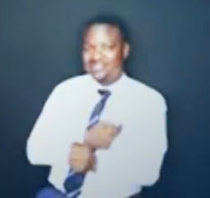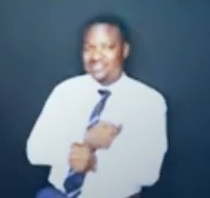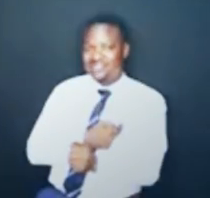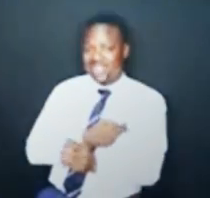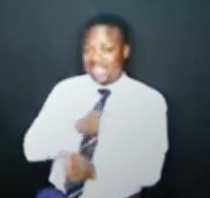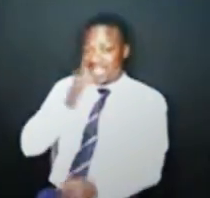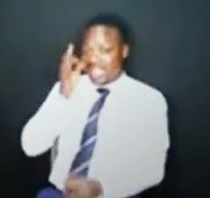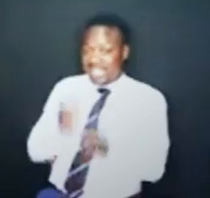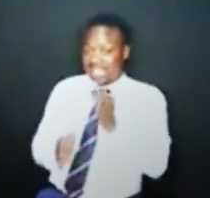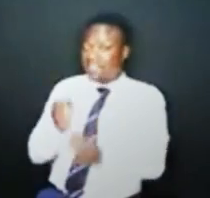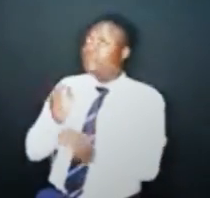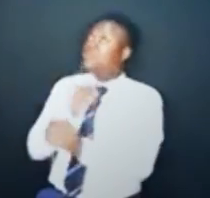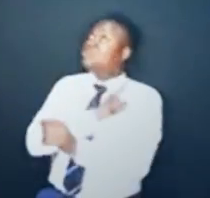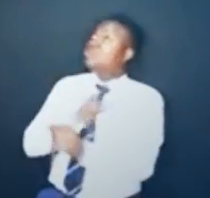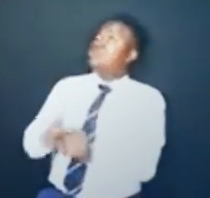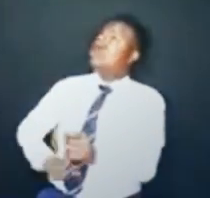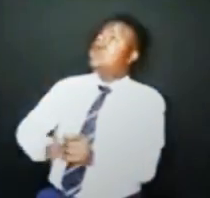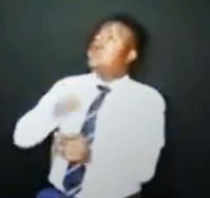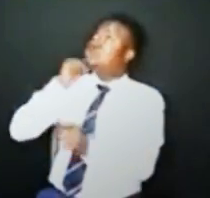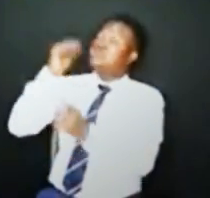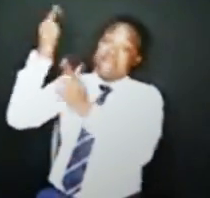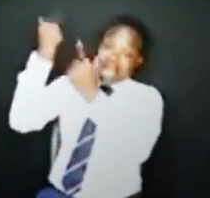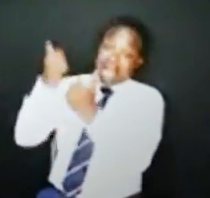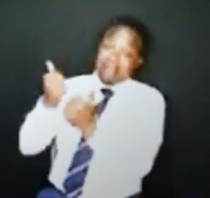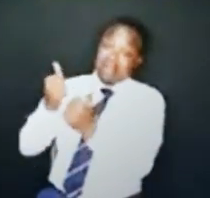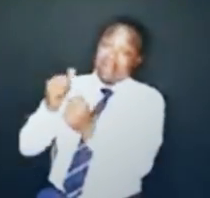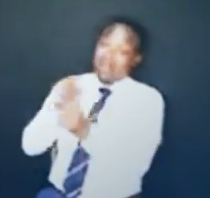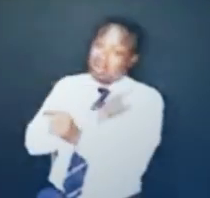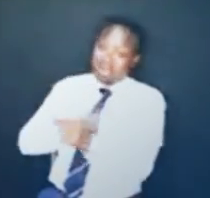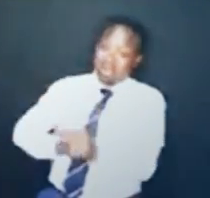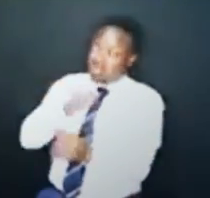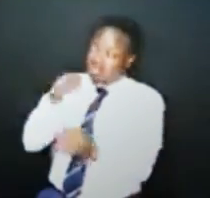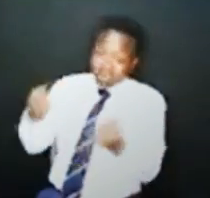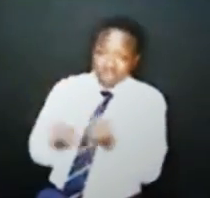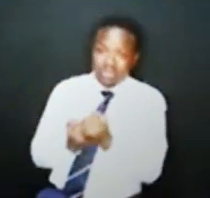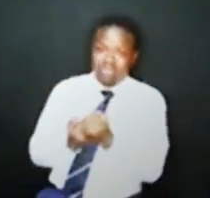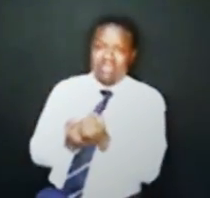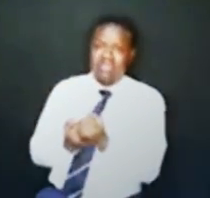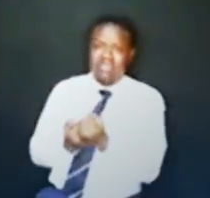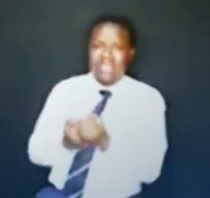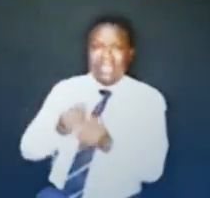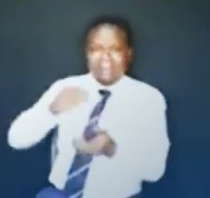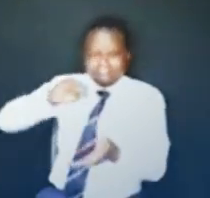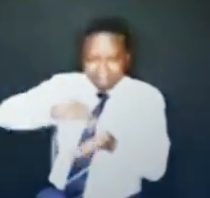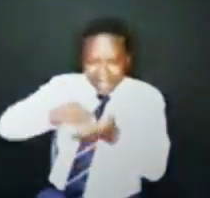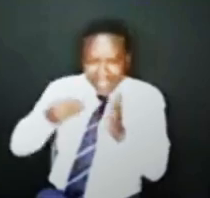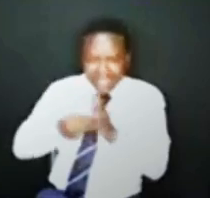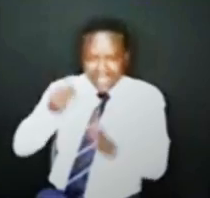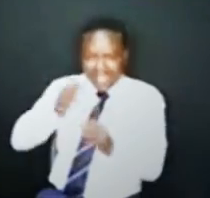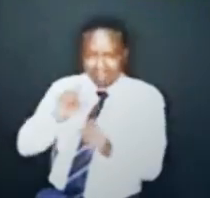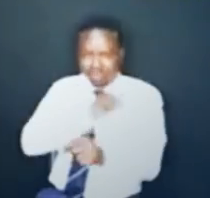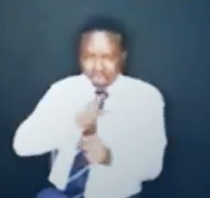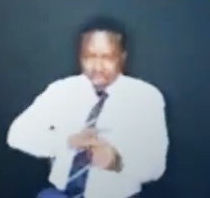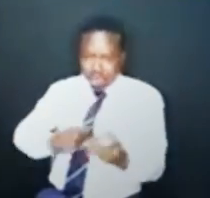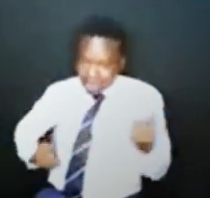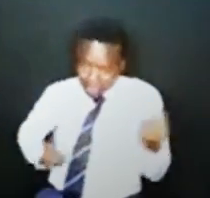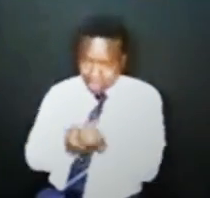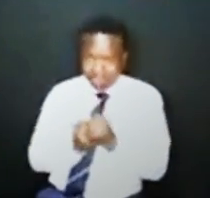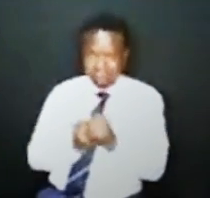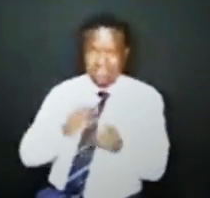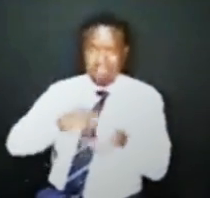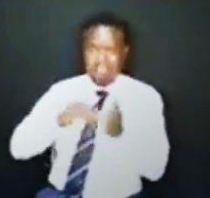If the Lord had not showed up. But when God shows up, things will change.